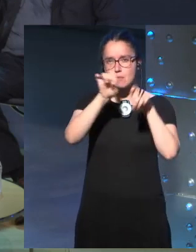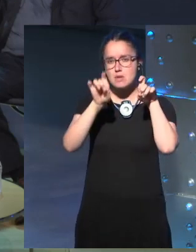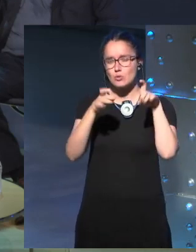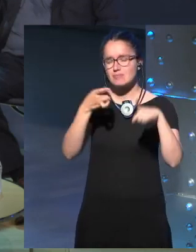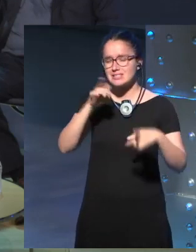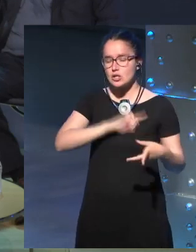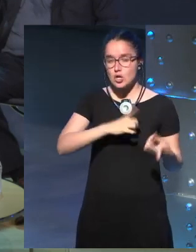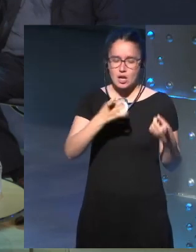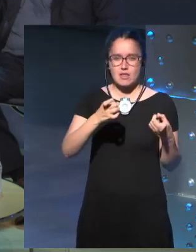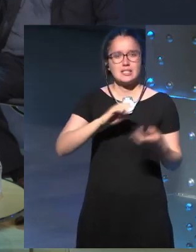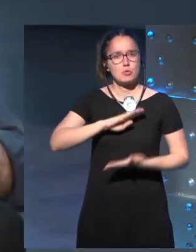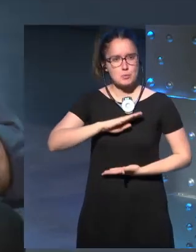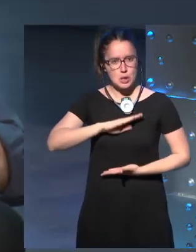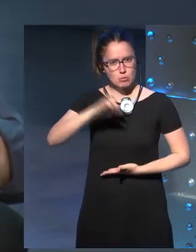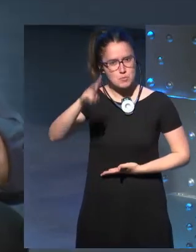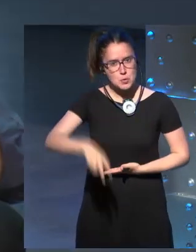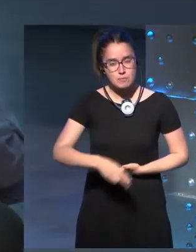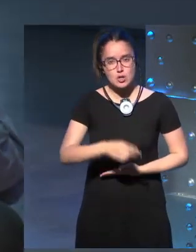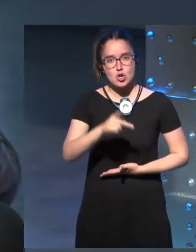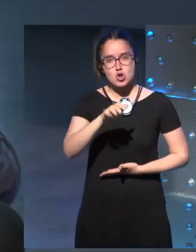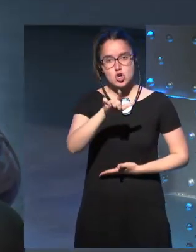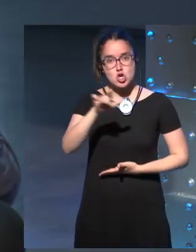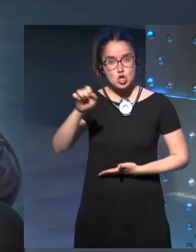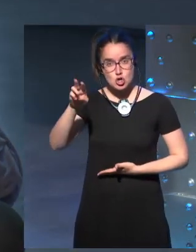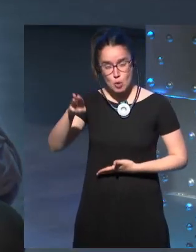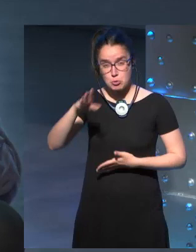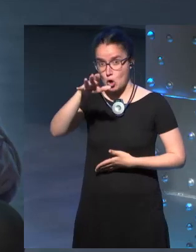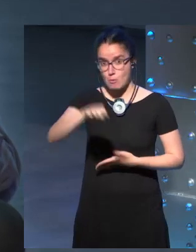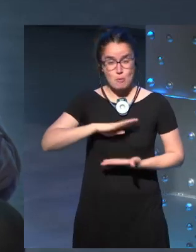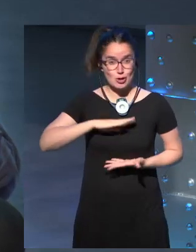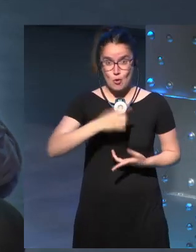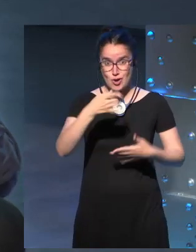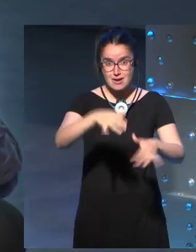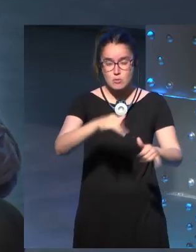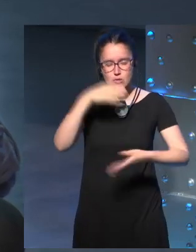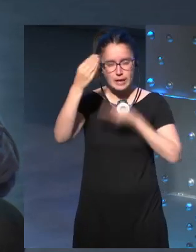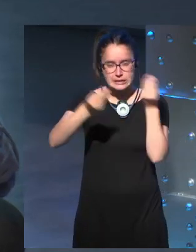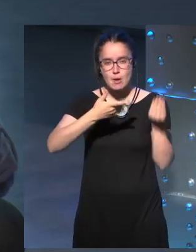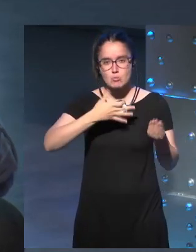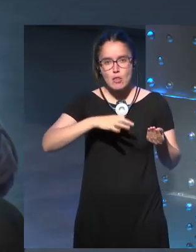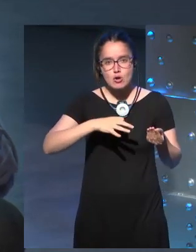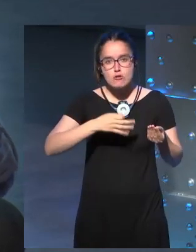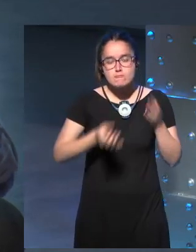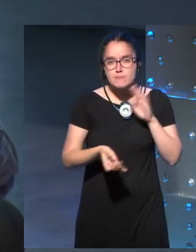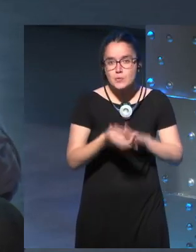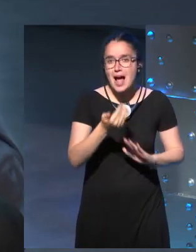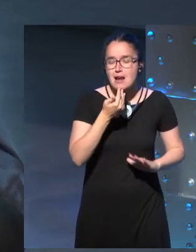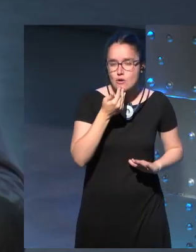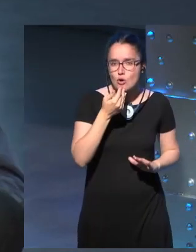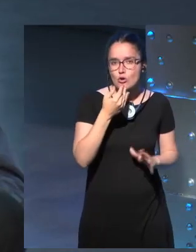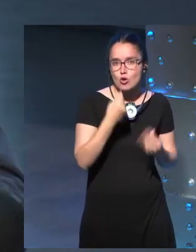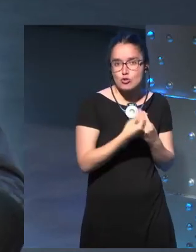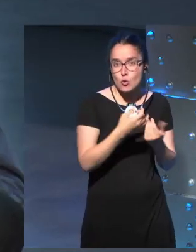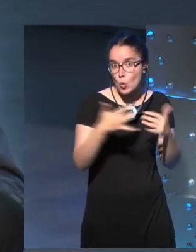goalkeeper. Klopp didn't buy a goalkeeper because he believes that he can build something out of this team, these players